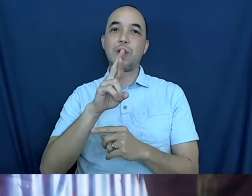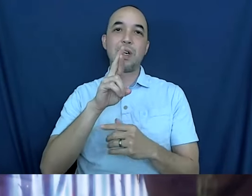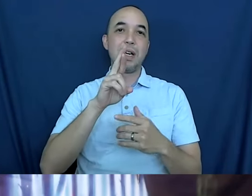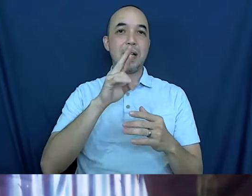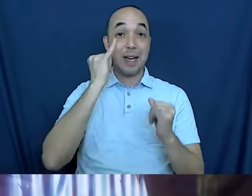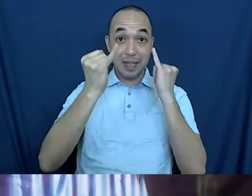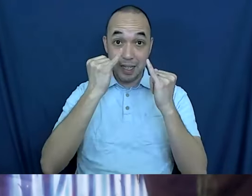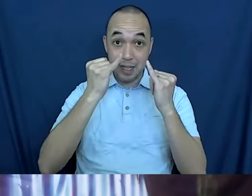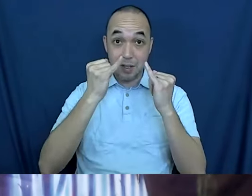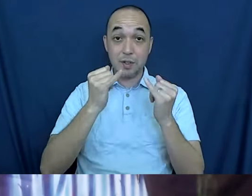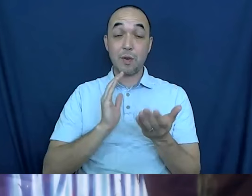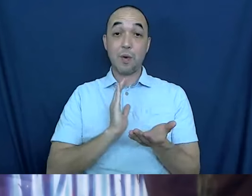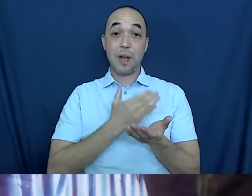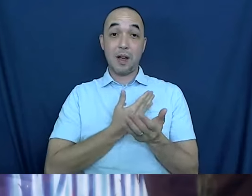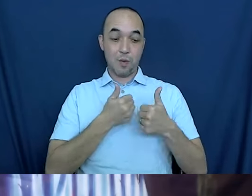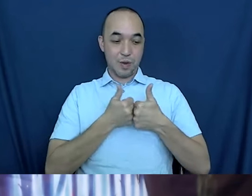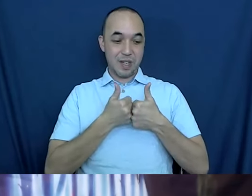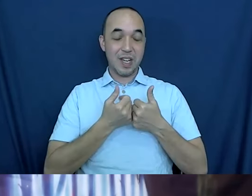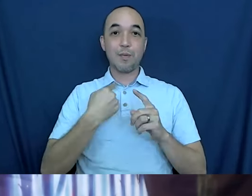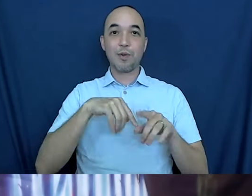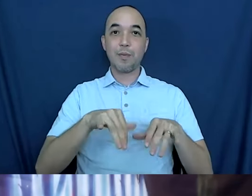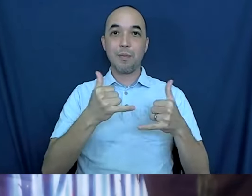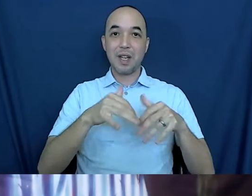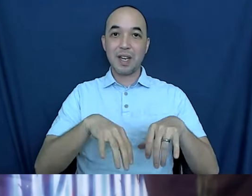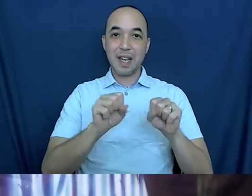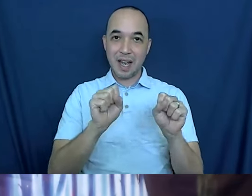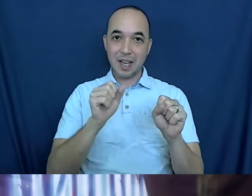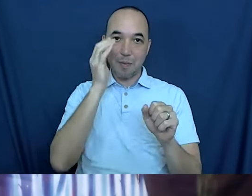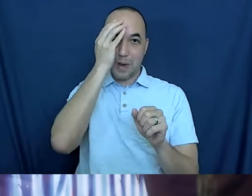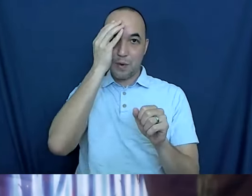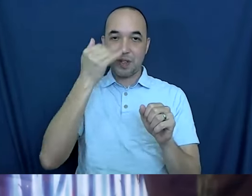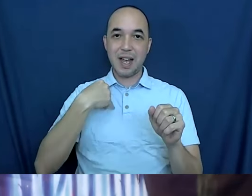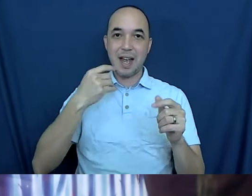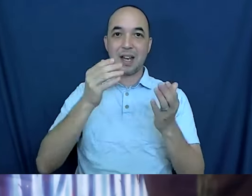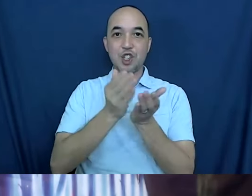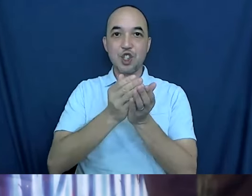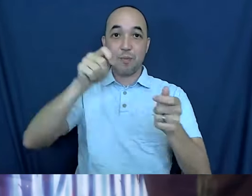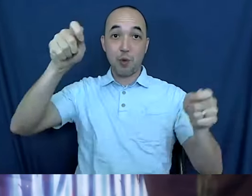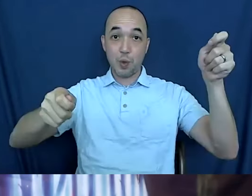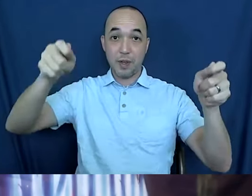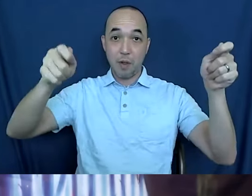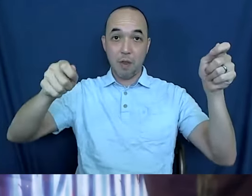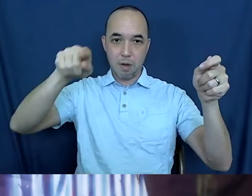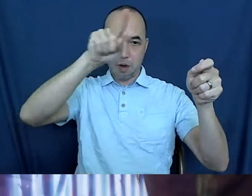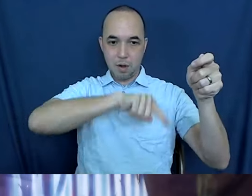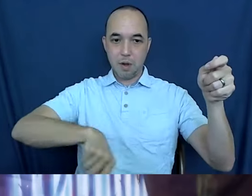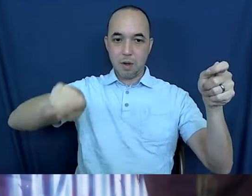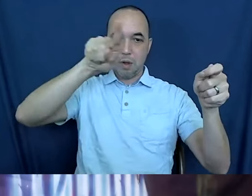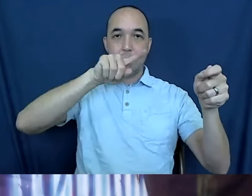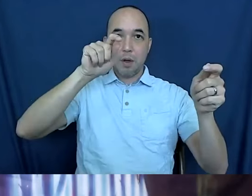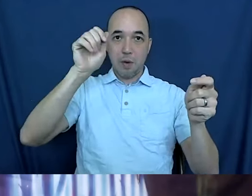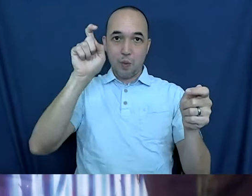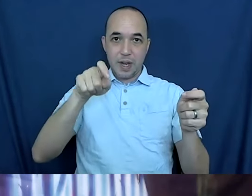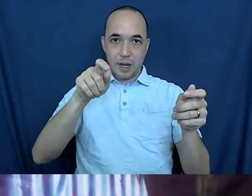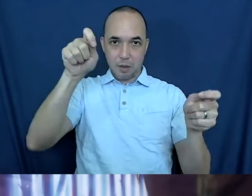in our game as pirates, there was a wheel for a ship. We had to rotate that specific directions based off of clues that we were